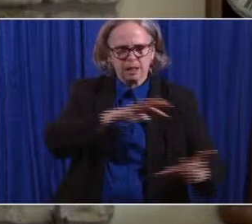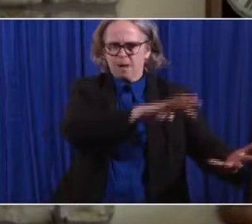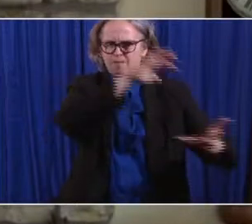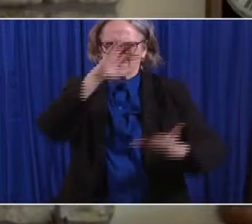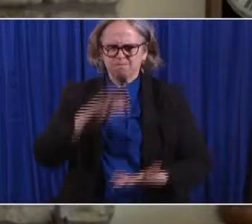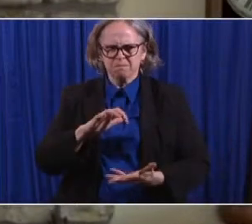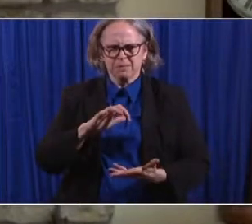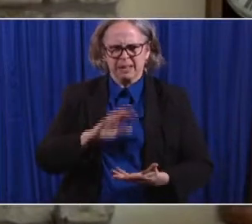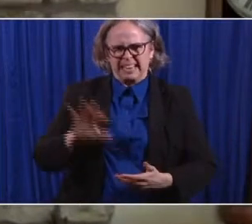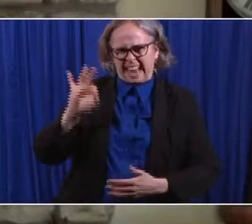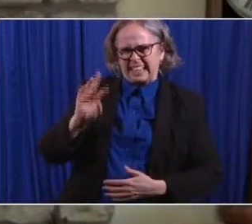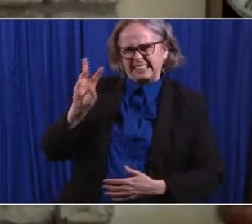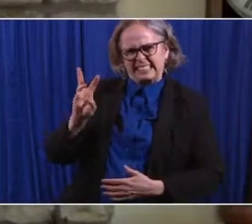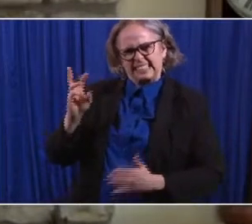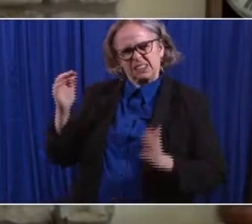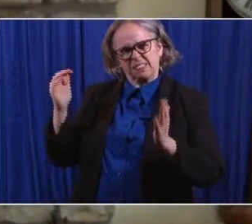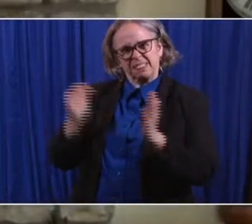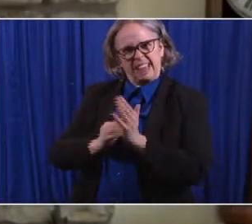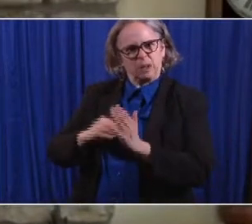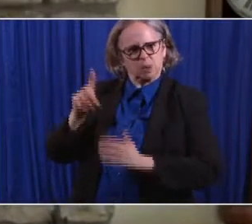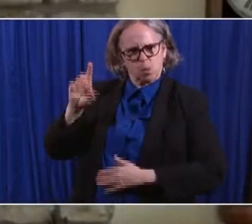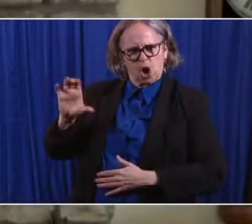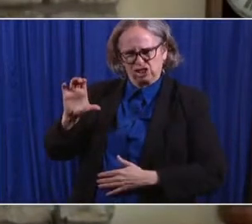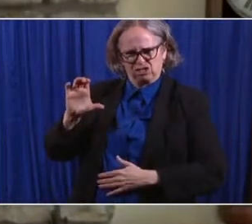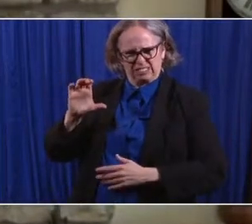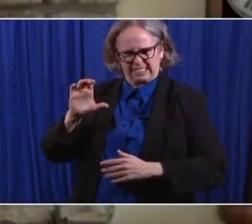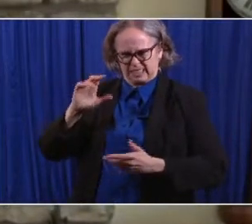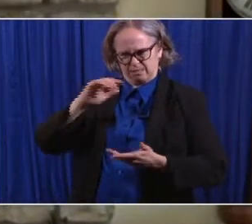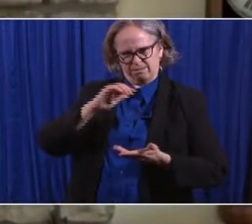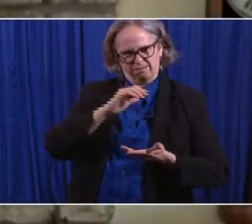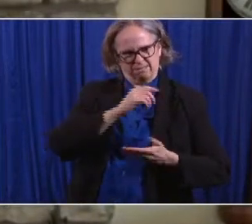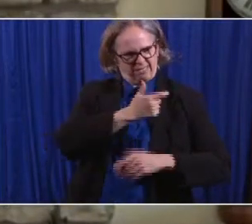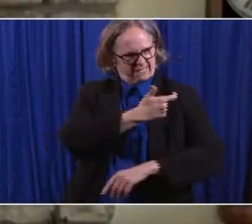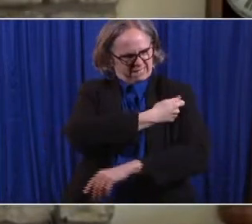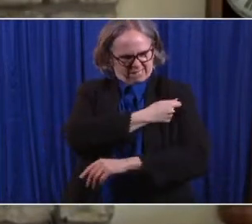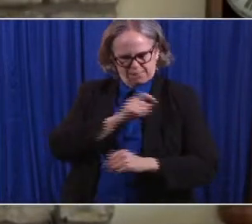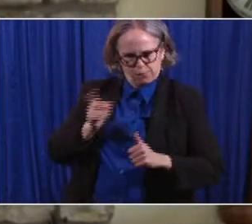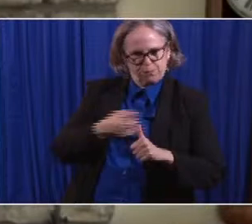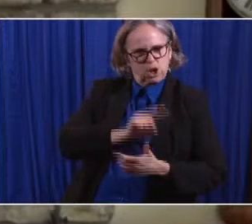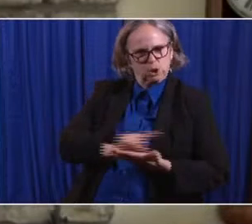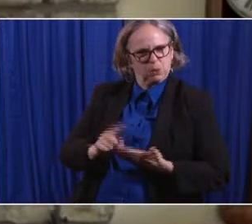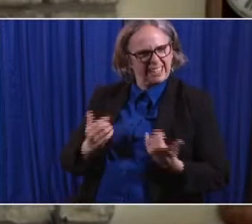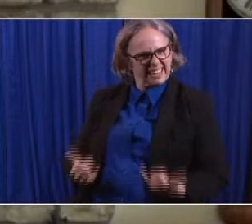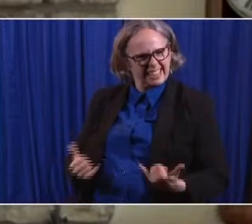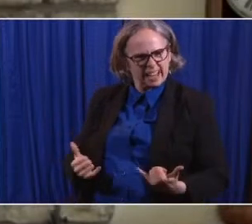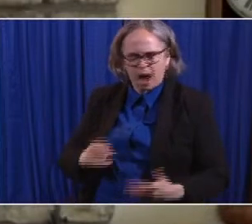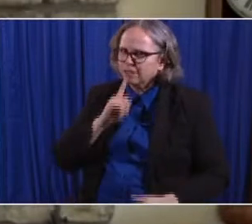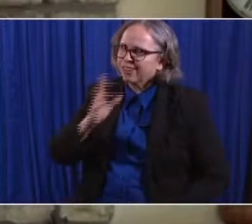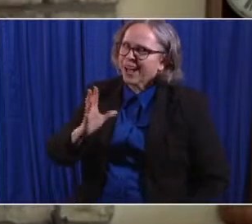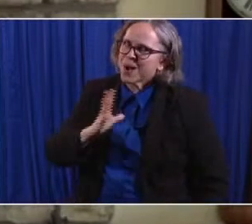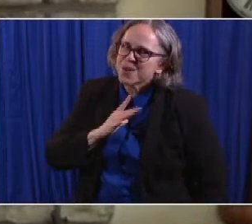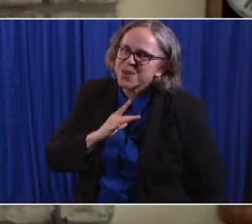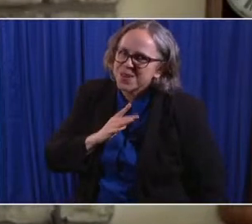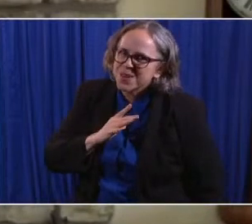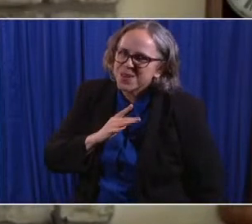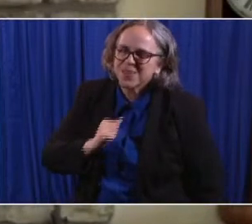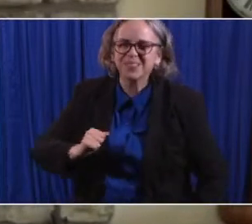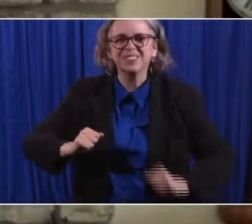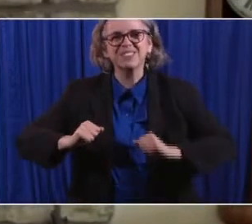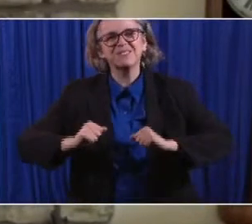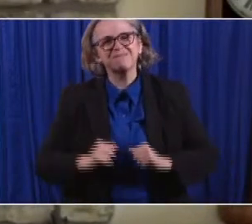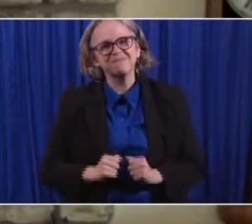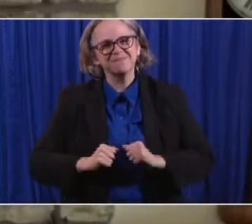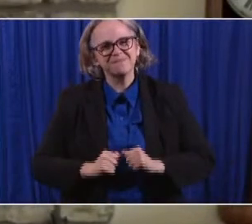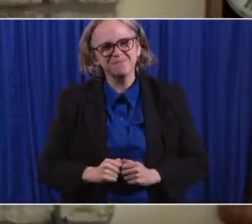96,100 doses, 96,100 doses in the first week. So we're very happy about that. If you look at the total number